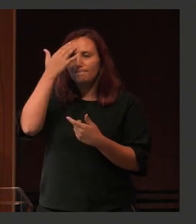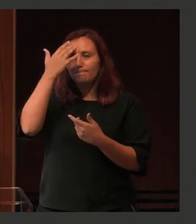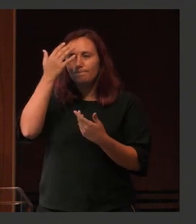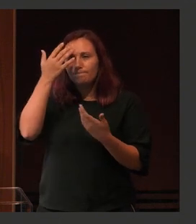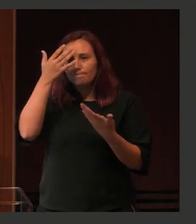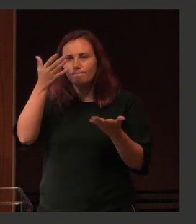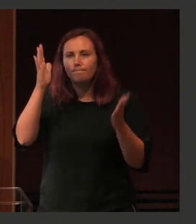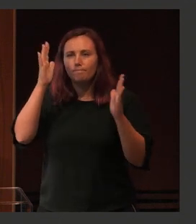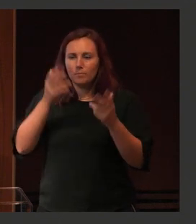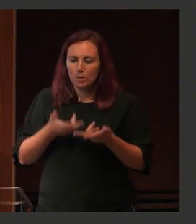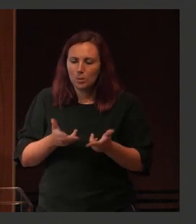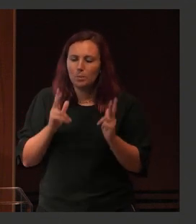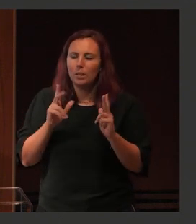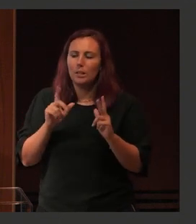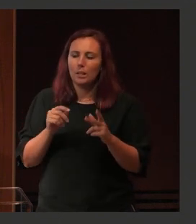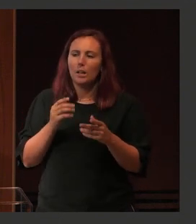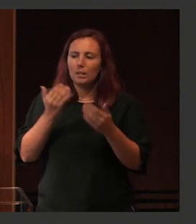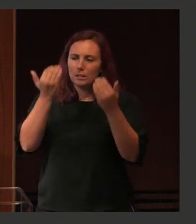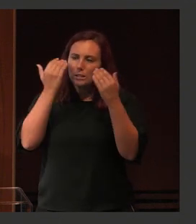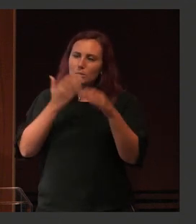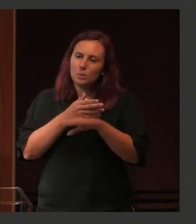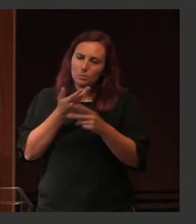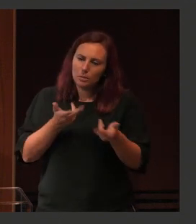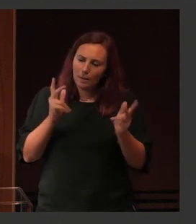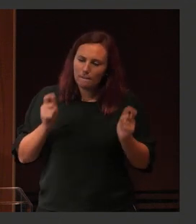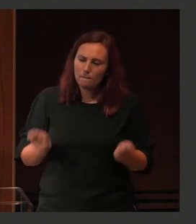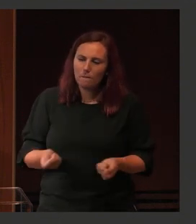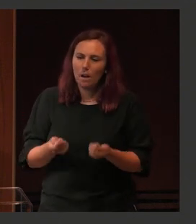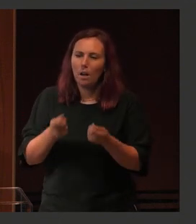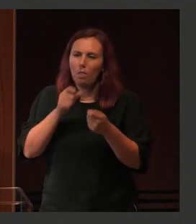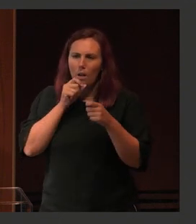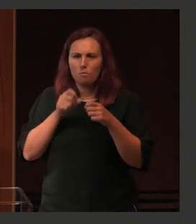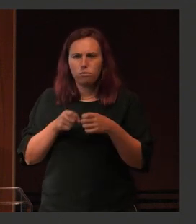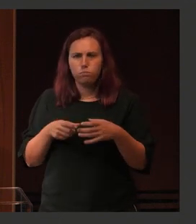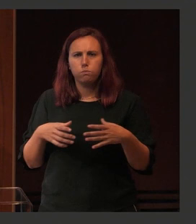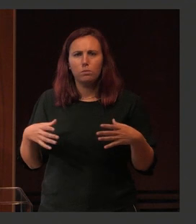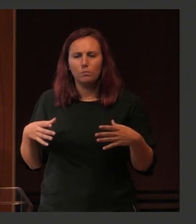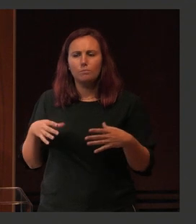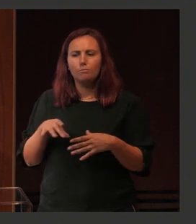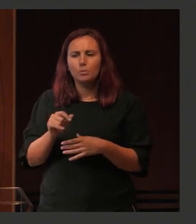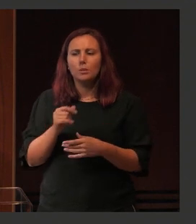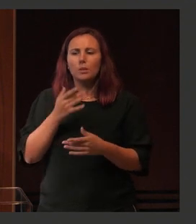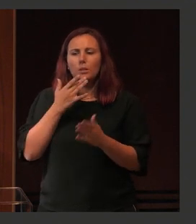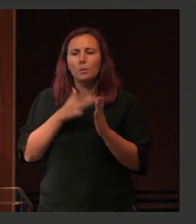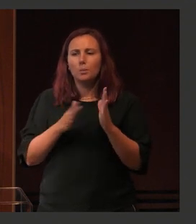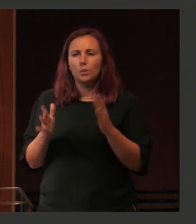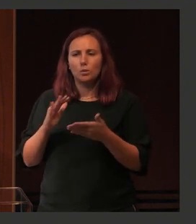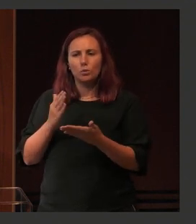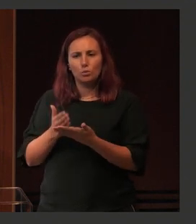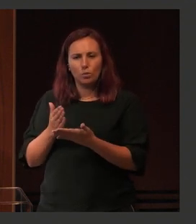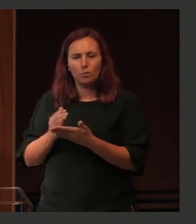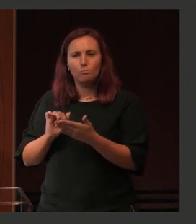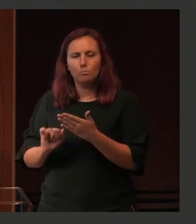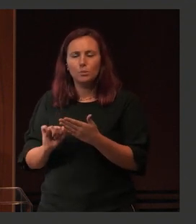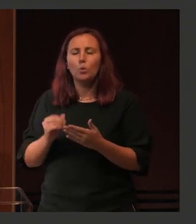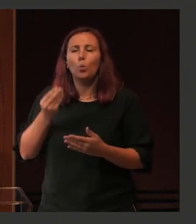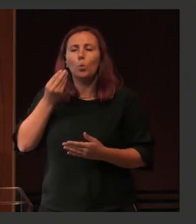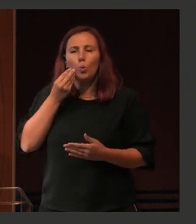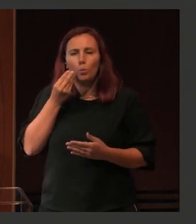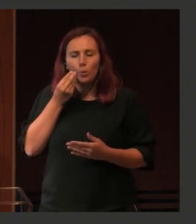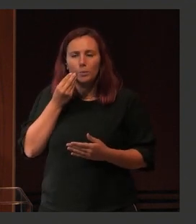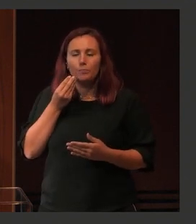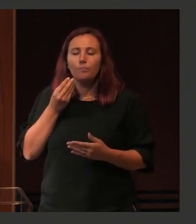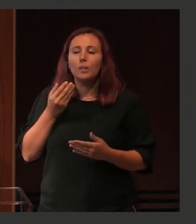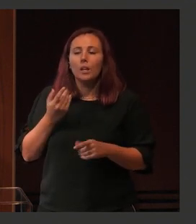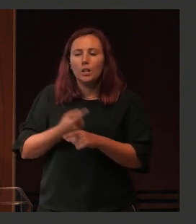be enhanced in school libraries by making accessible what is really needed for